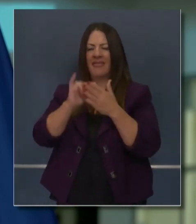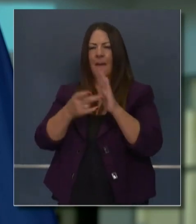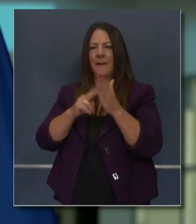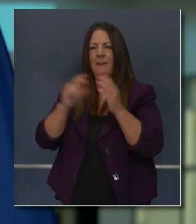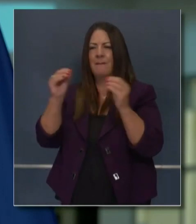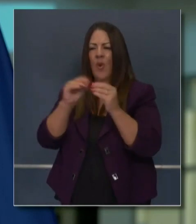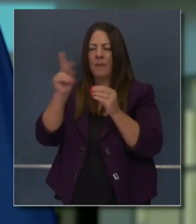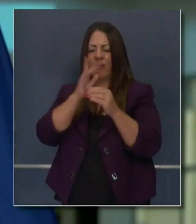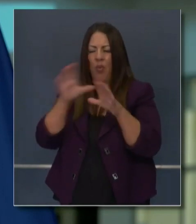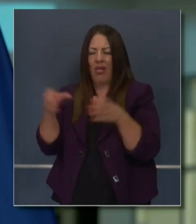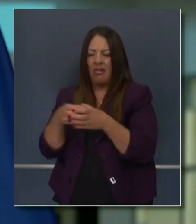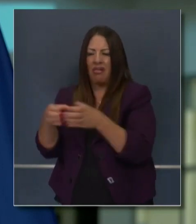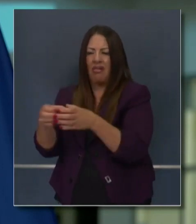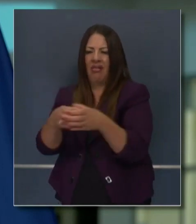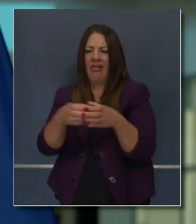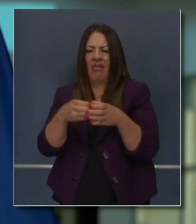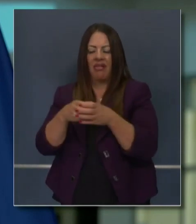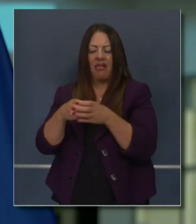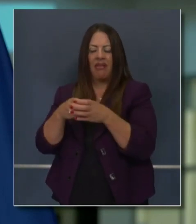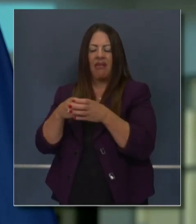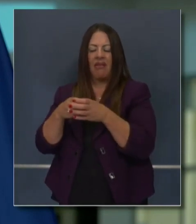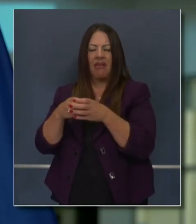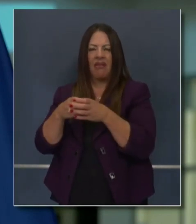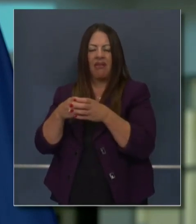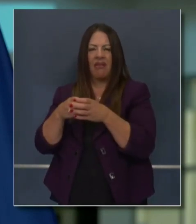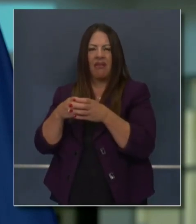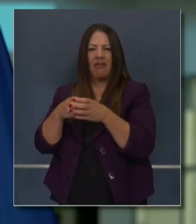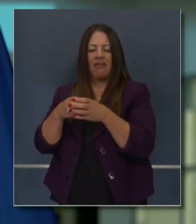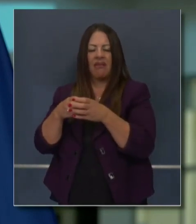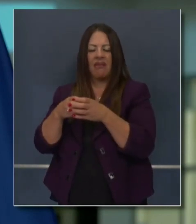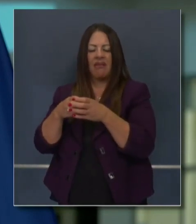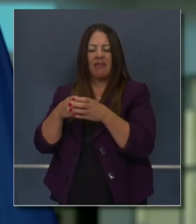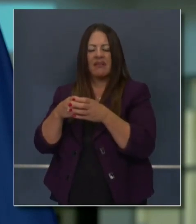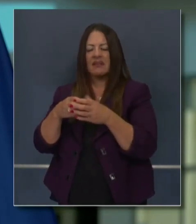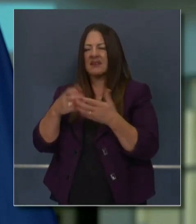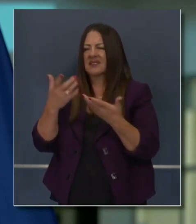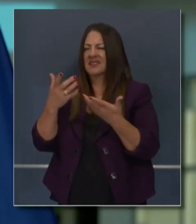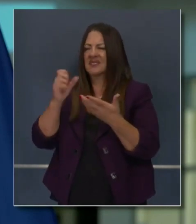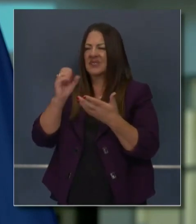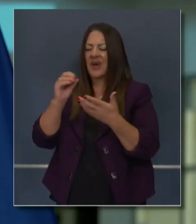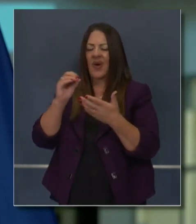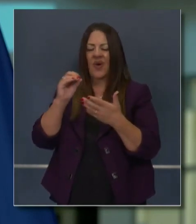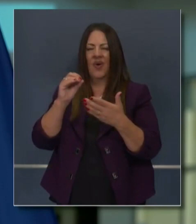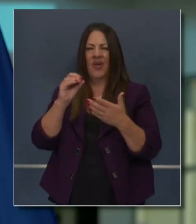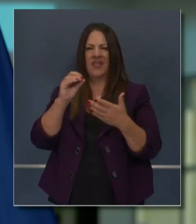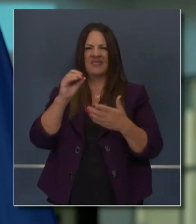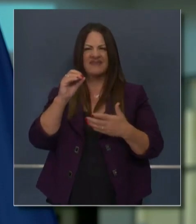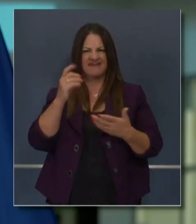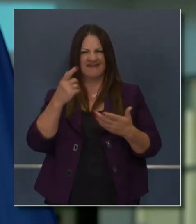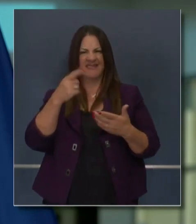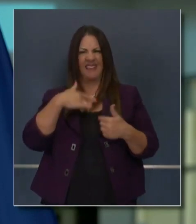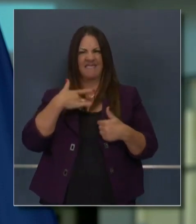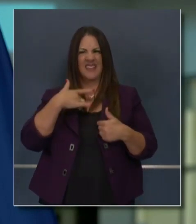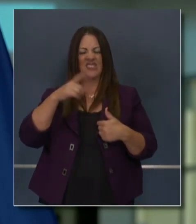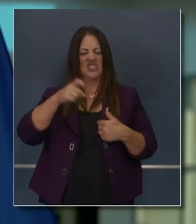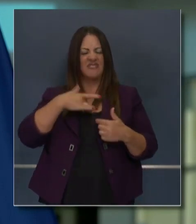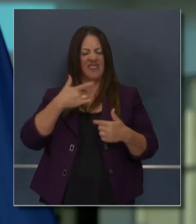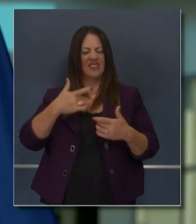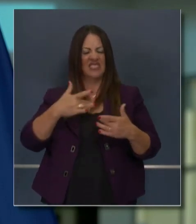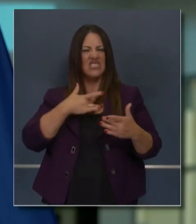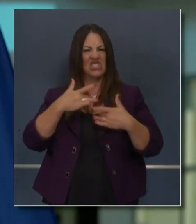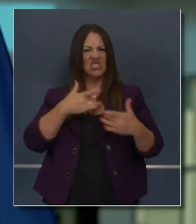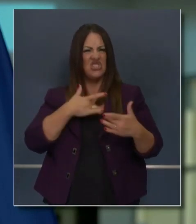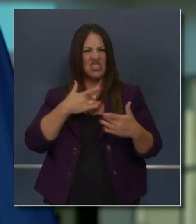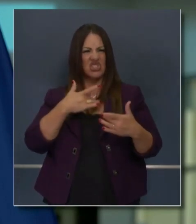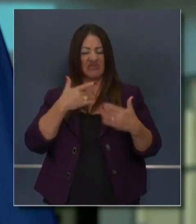mixing, self-evidently, we should be concerned about opening up a large theme park where by